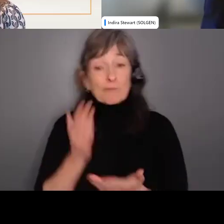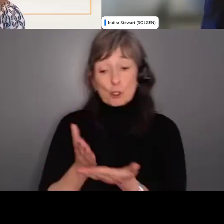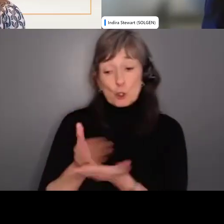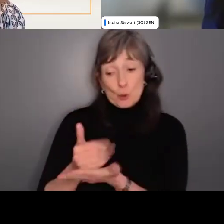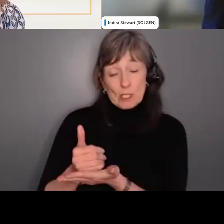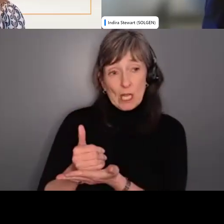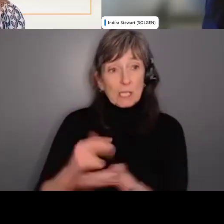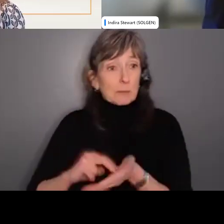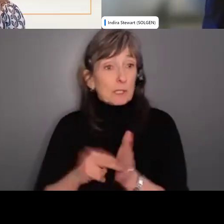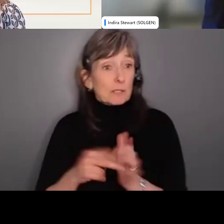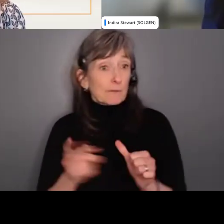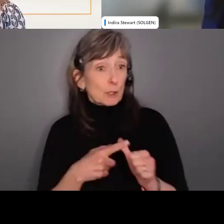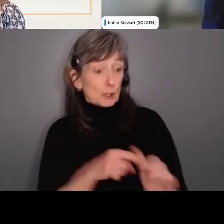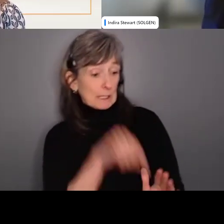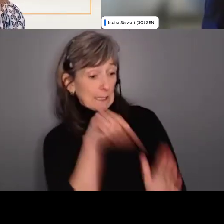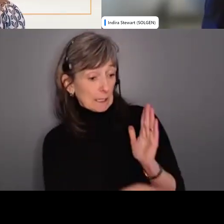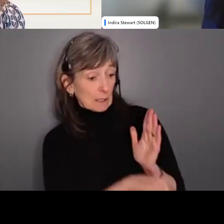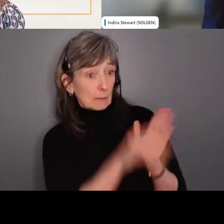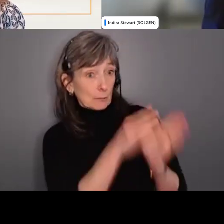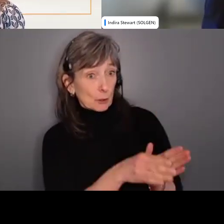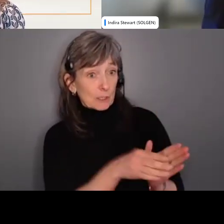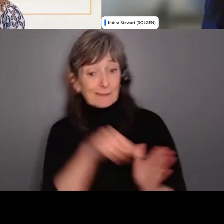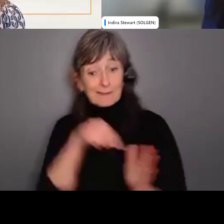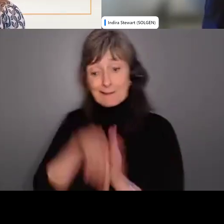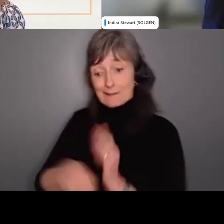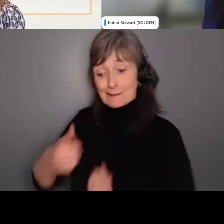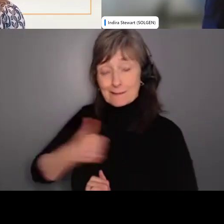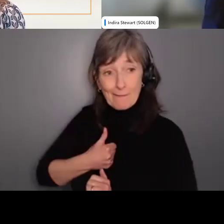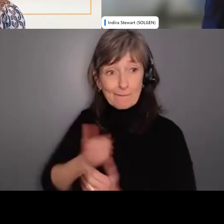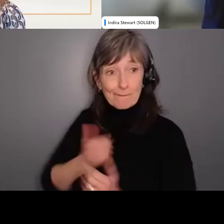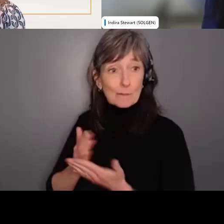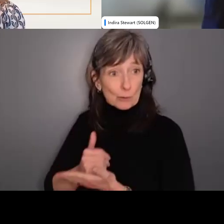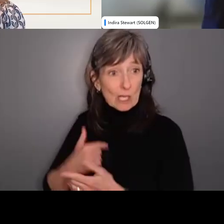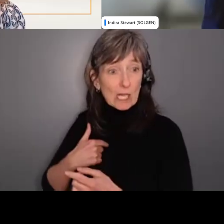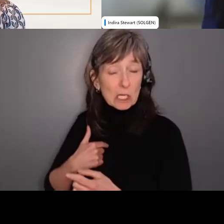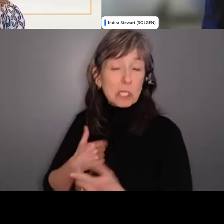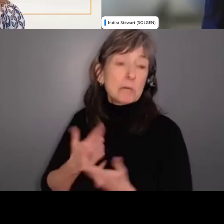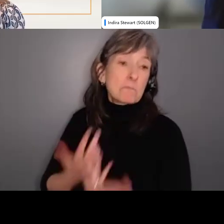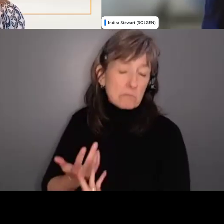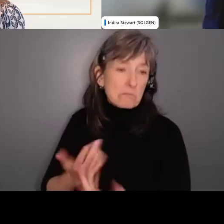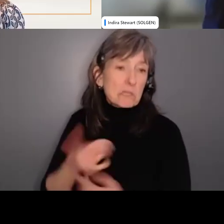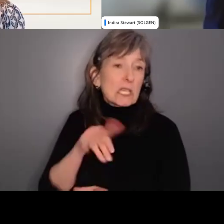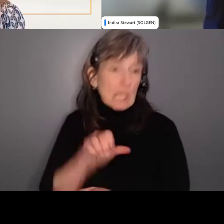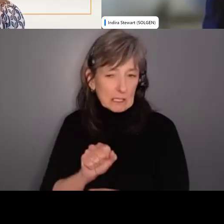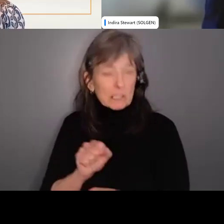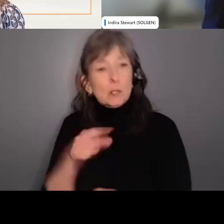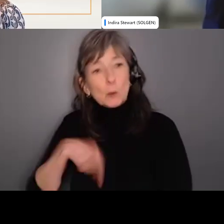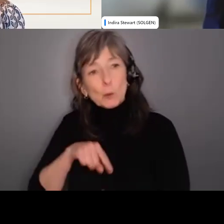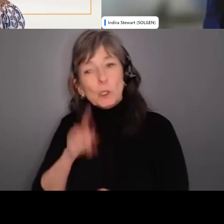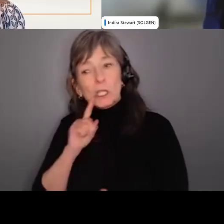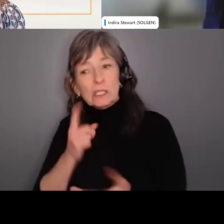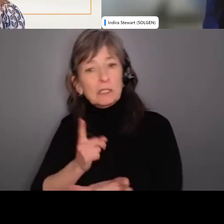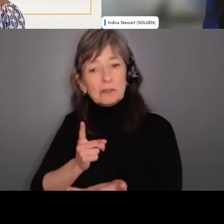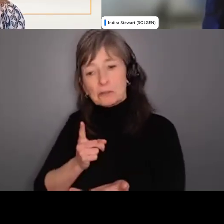suicide, certain in an intimate partner situation, certainly we do look at risk